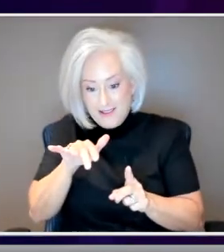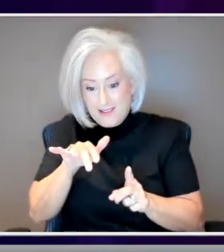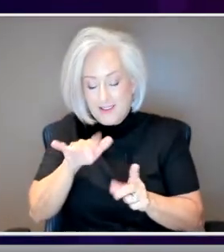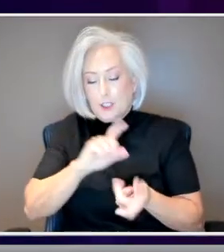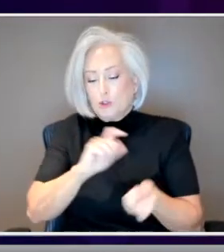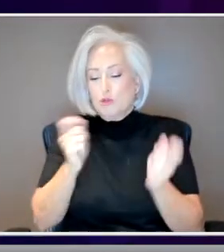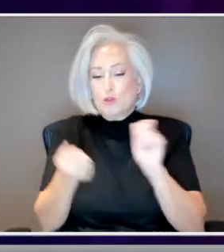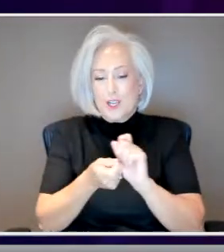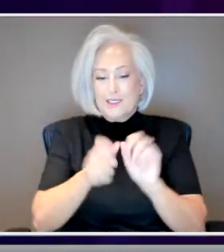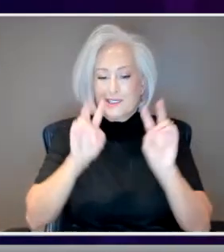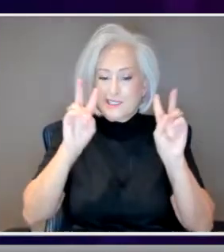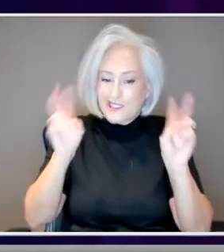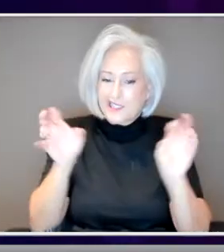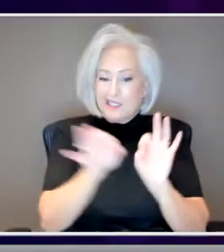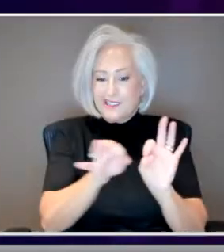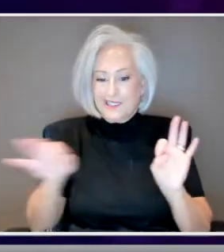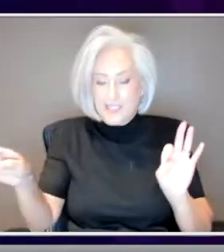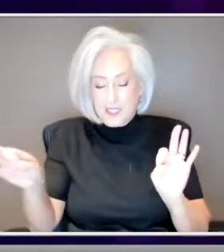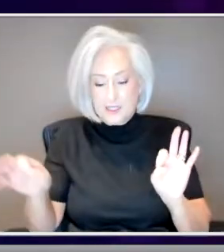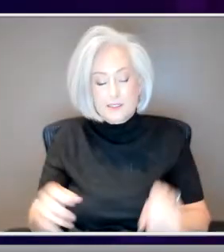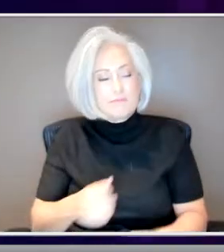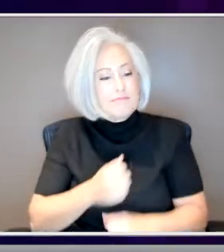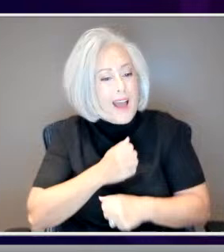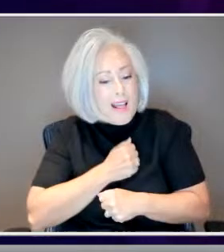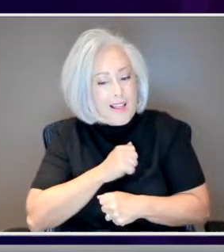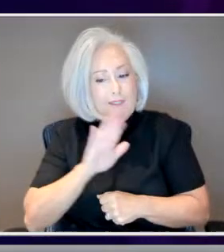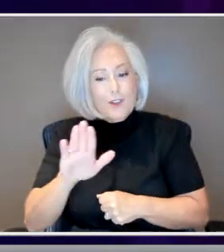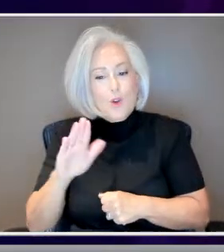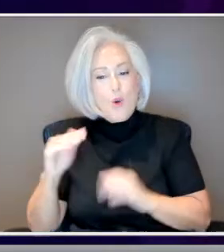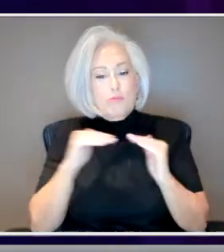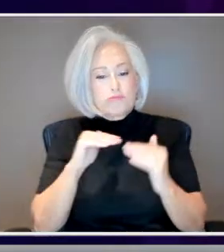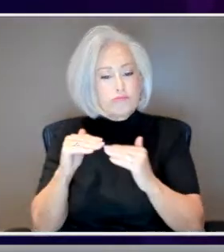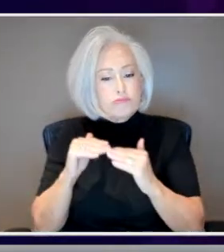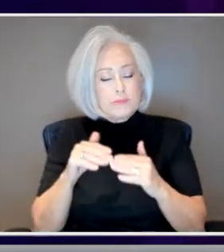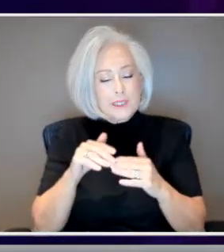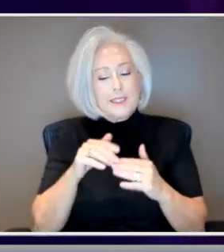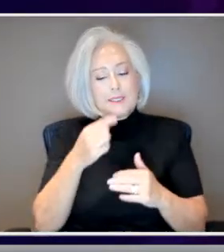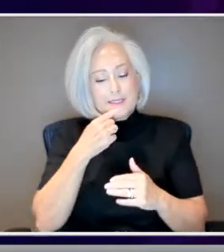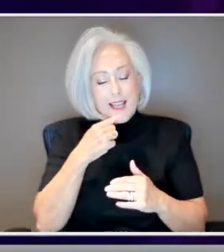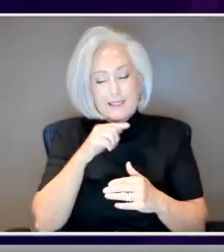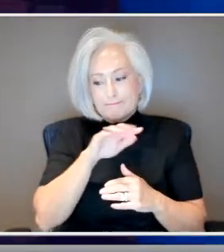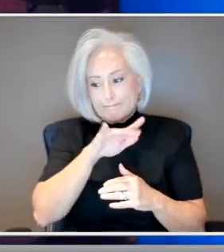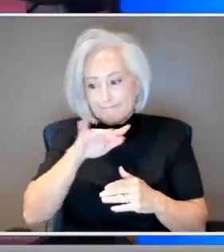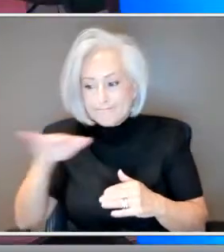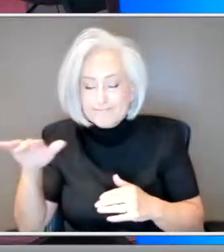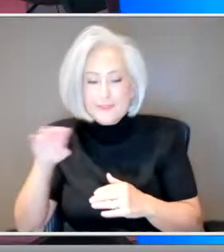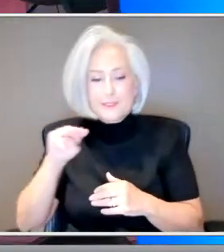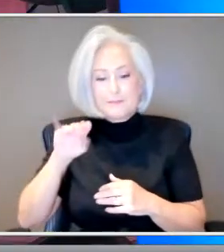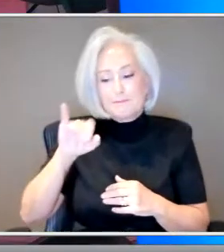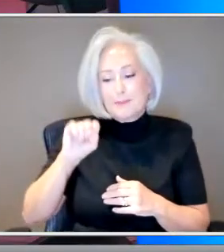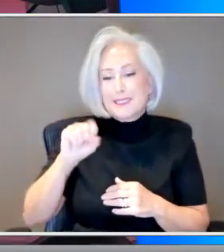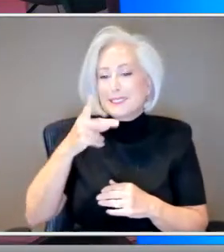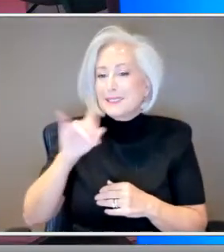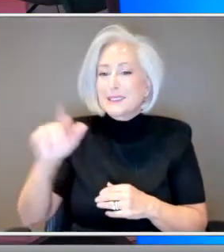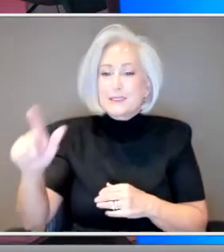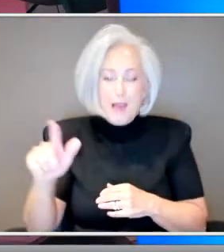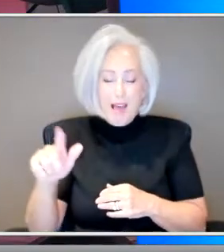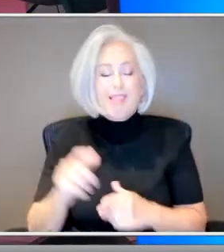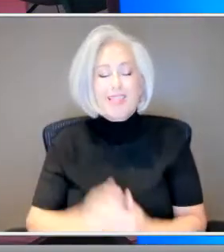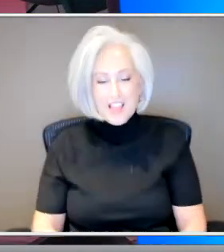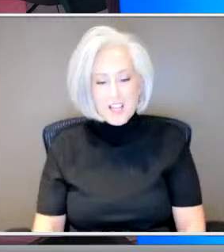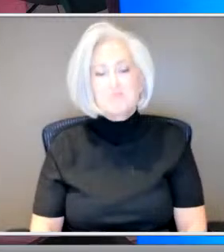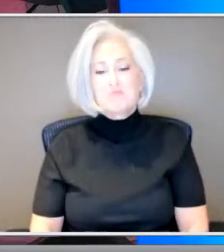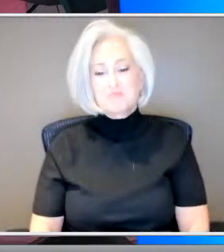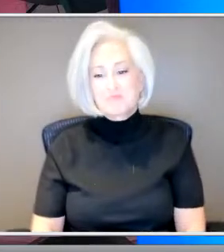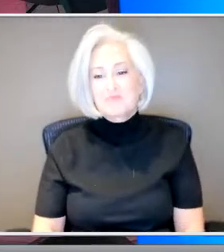colleague Farah explained it, that it's a misspelling. Yeah. You learn something new every day on these programs. And one thing I think we